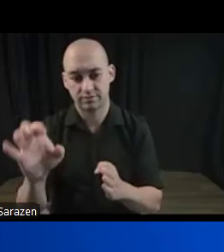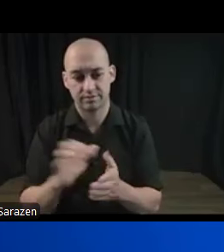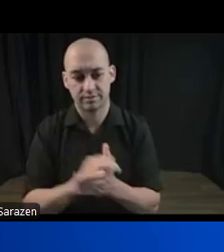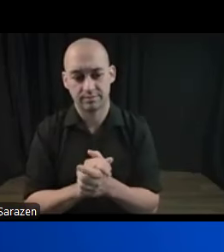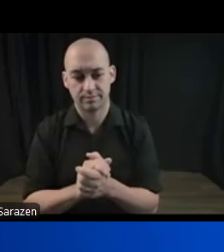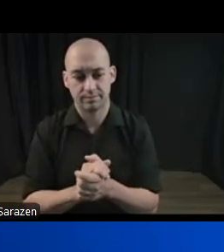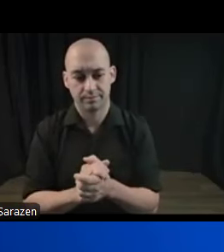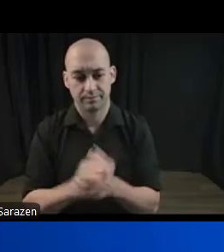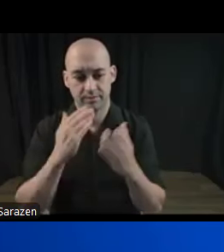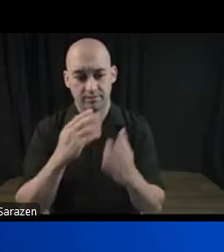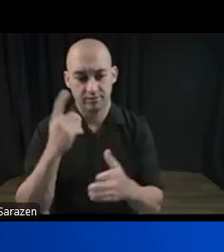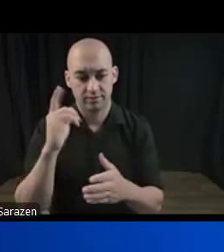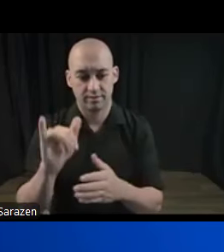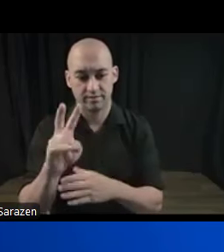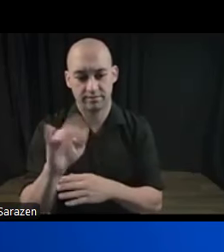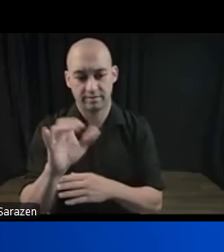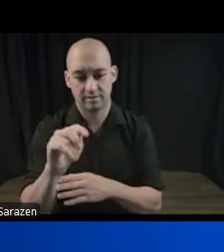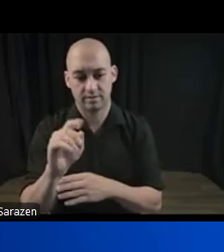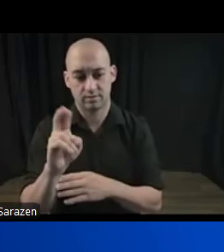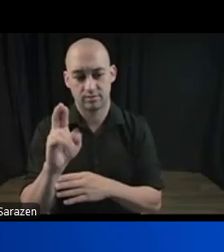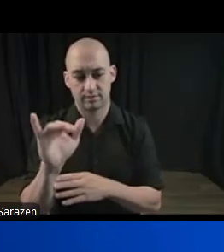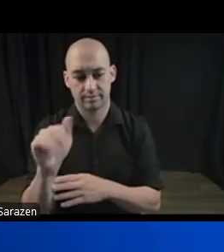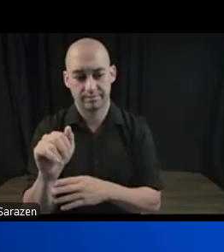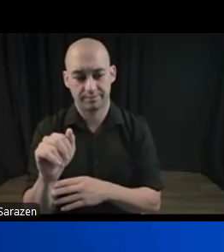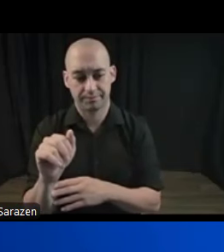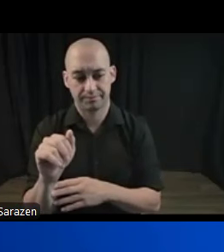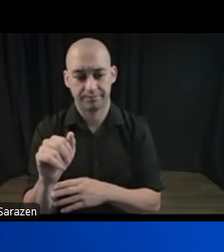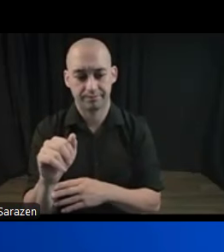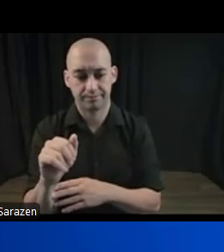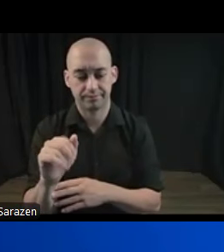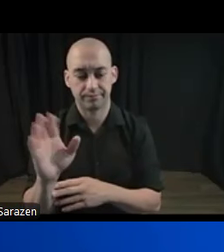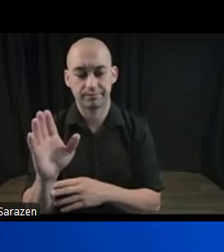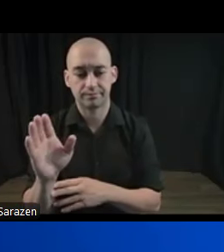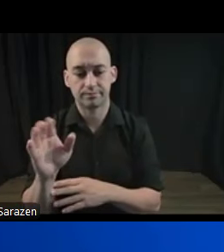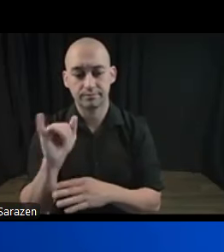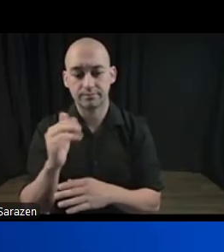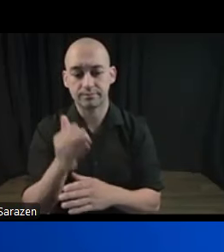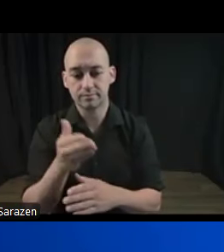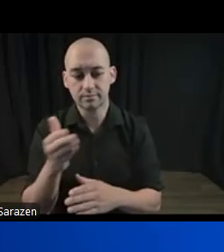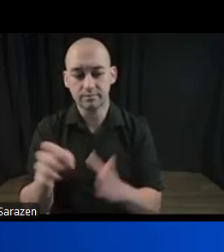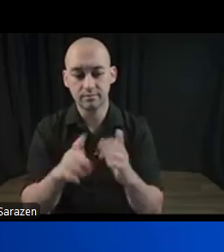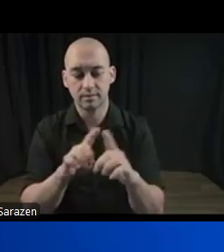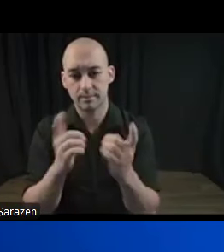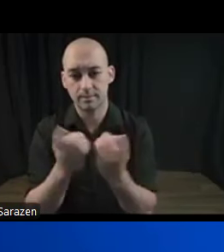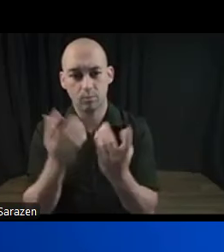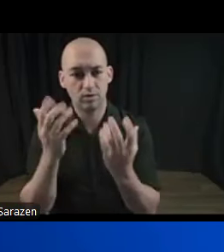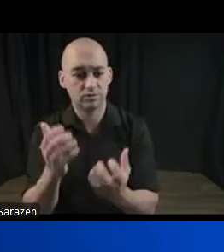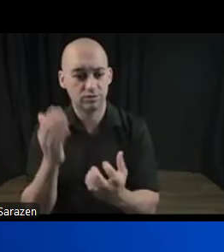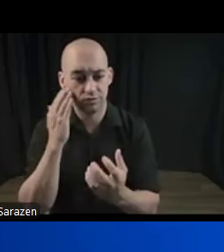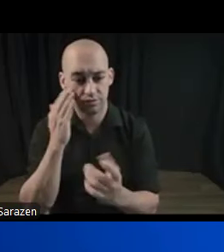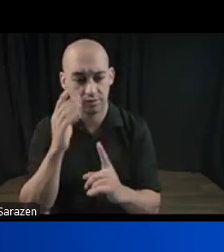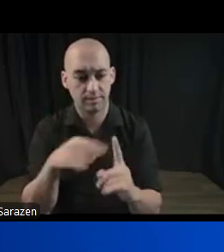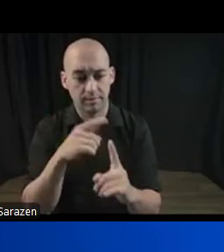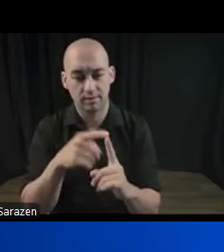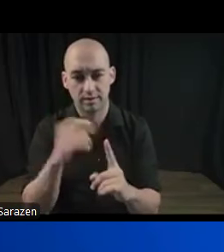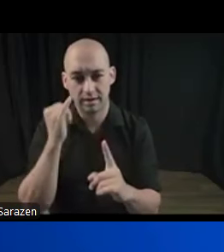Thank you for that, Victoria. And I would just like to add that, those are things that the department does want to know about. If you're just